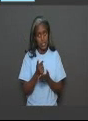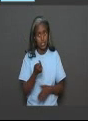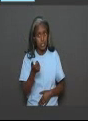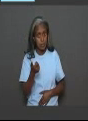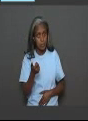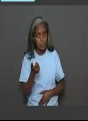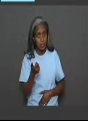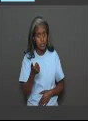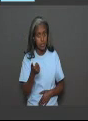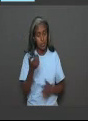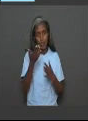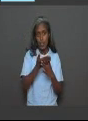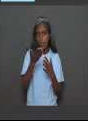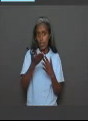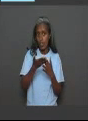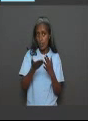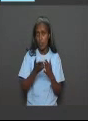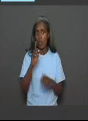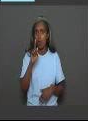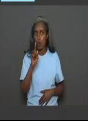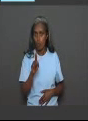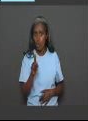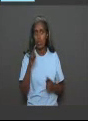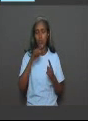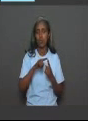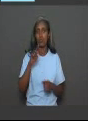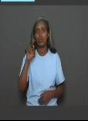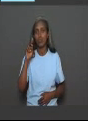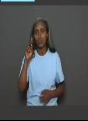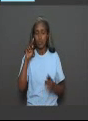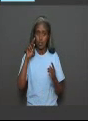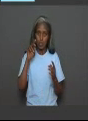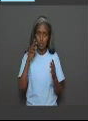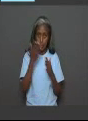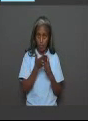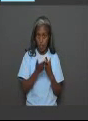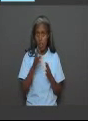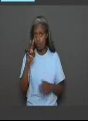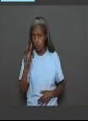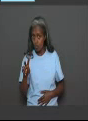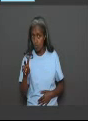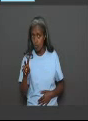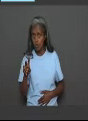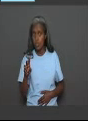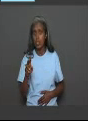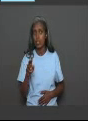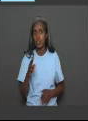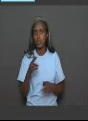The average speed for interval 1 to interval